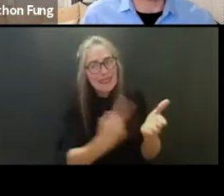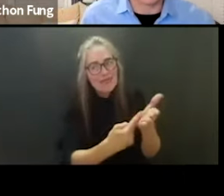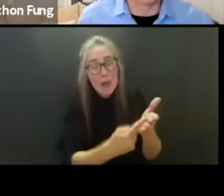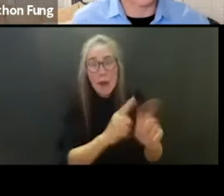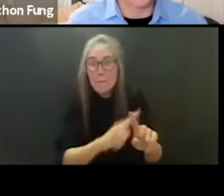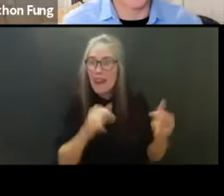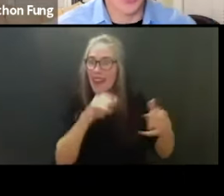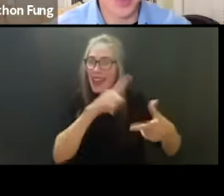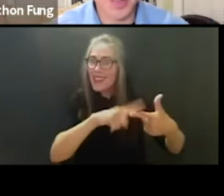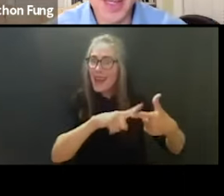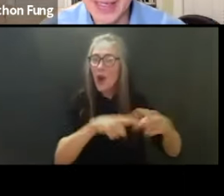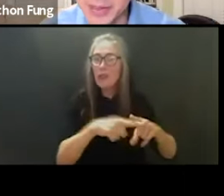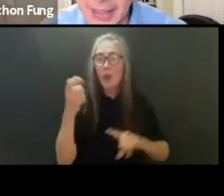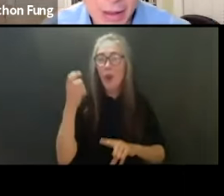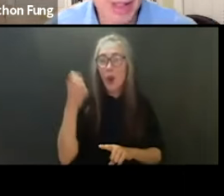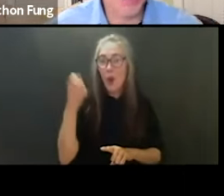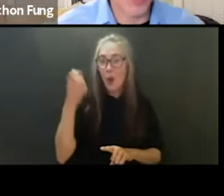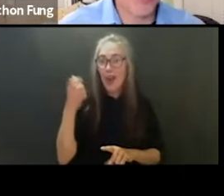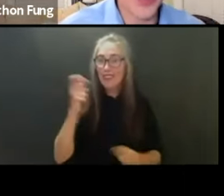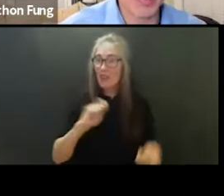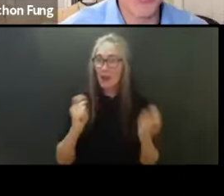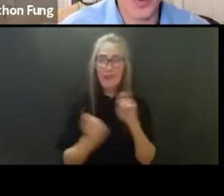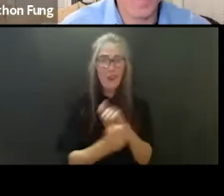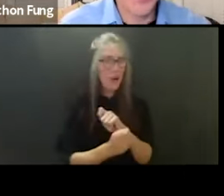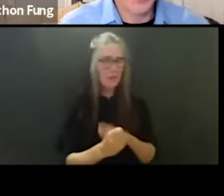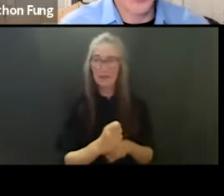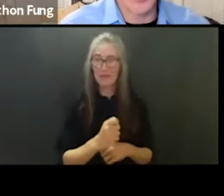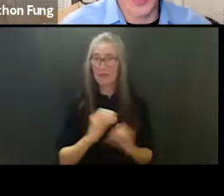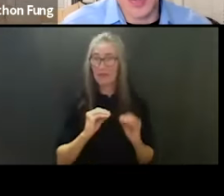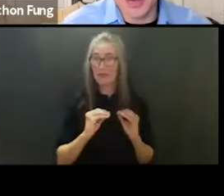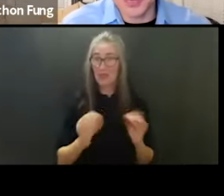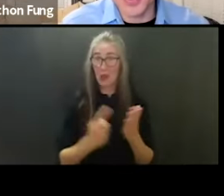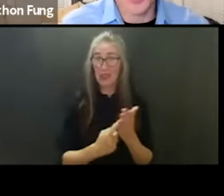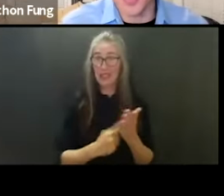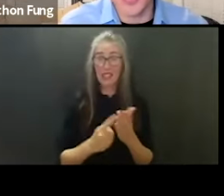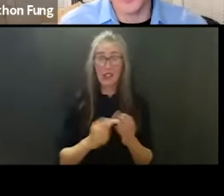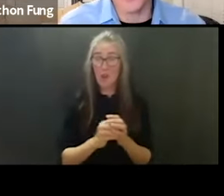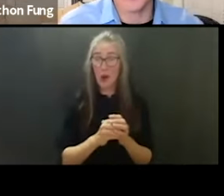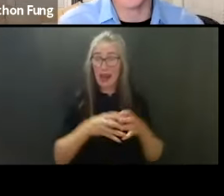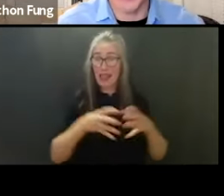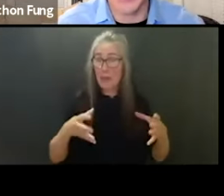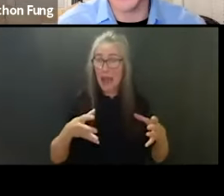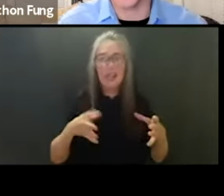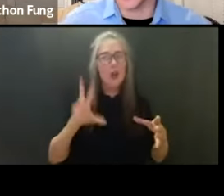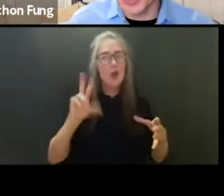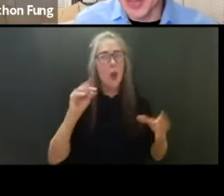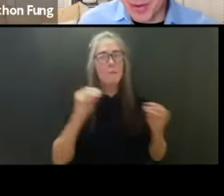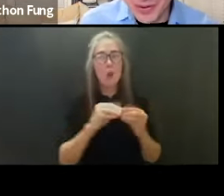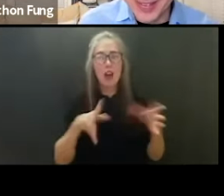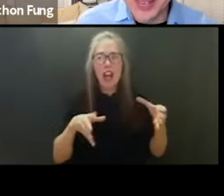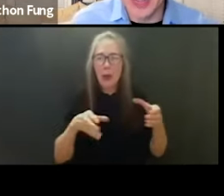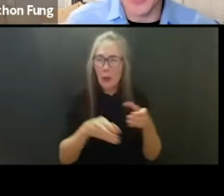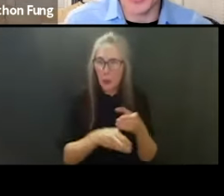exactly to accomplish those things. It was an era of welfare reform. It wasn't an argument about expanding social